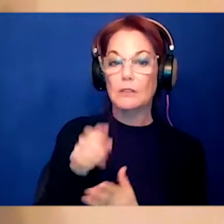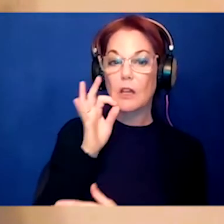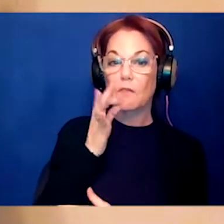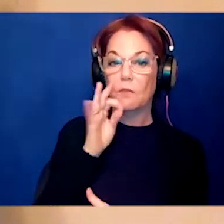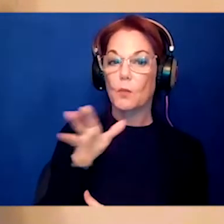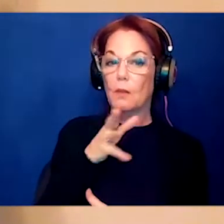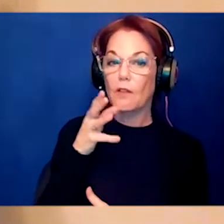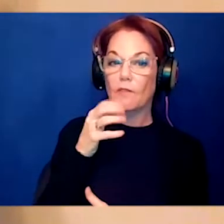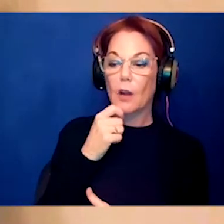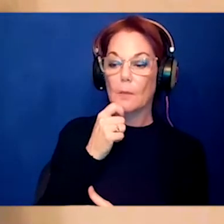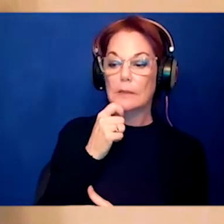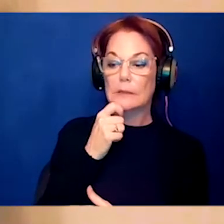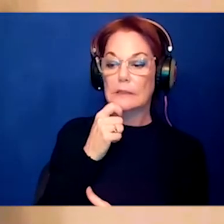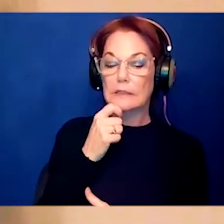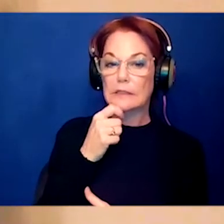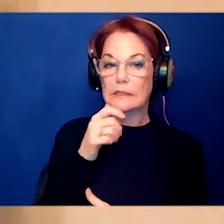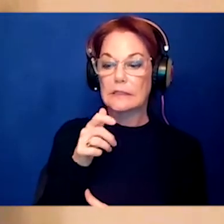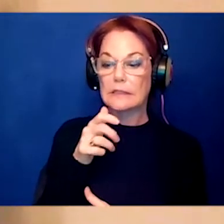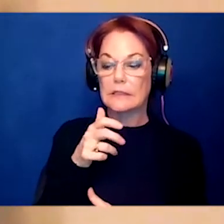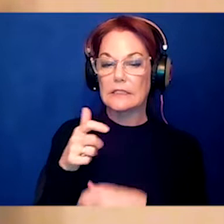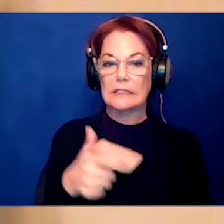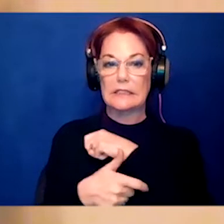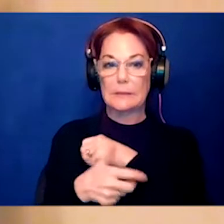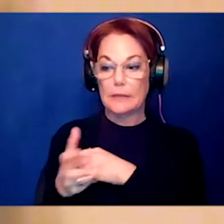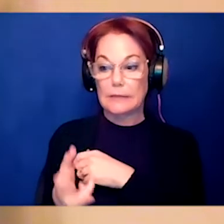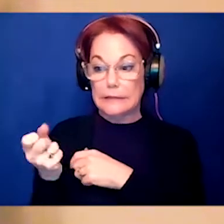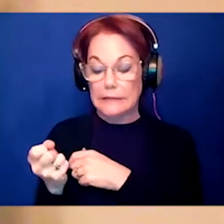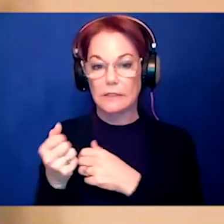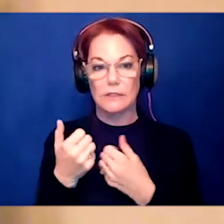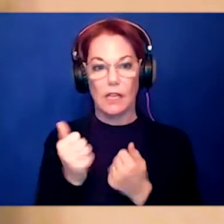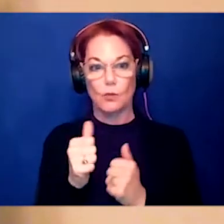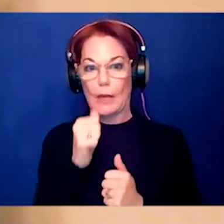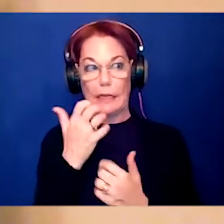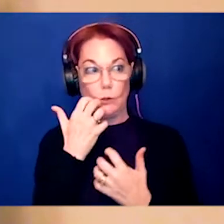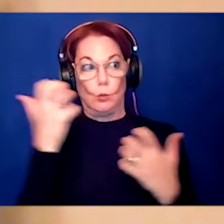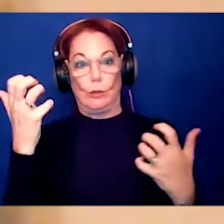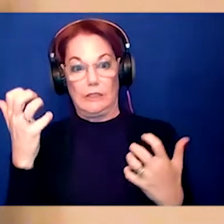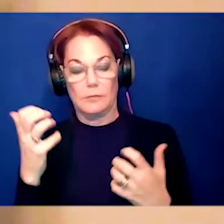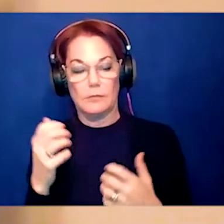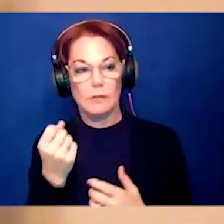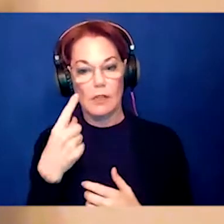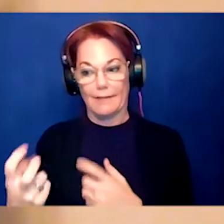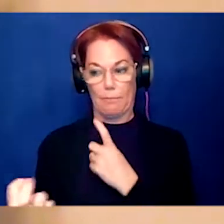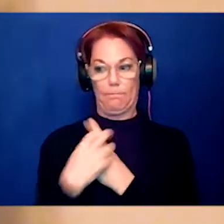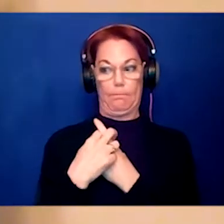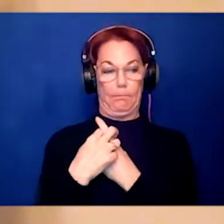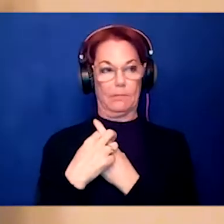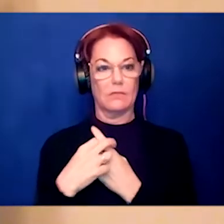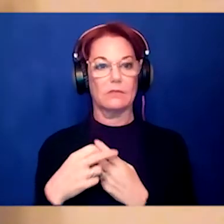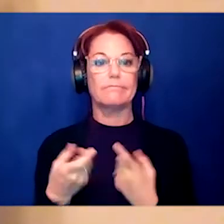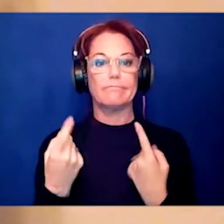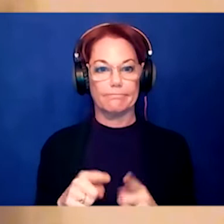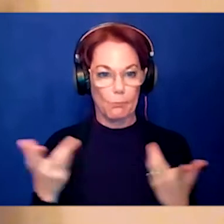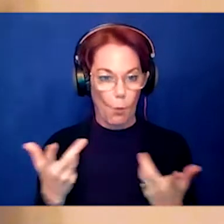I try not to scream or make noise because we didn't want anybody know why we were being beaten. Only the shame of stealing